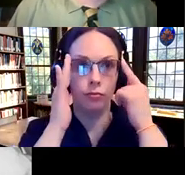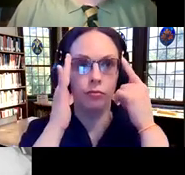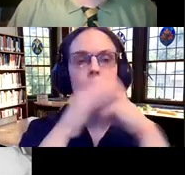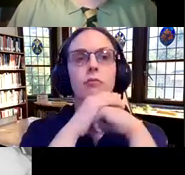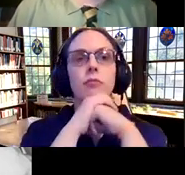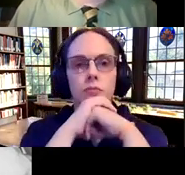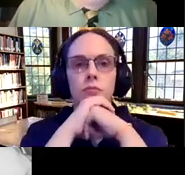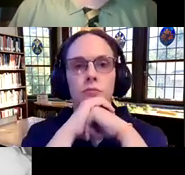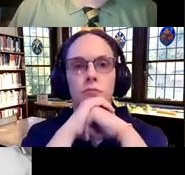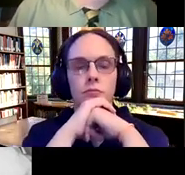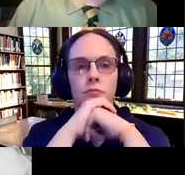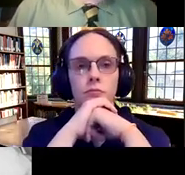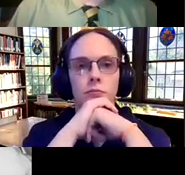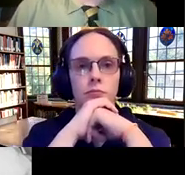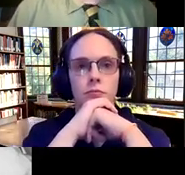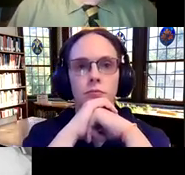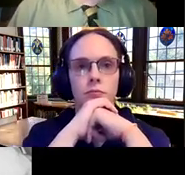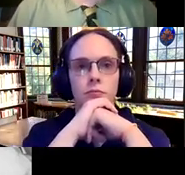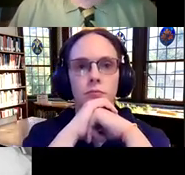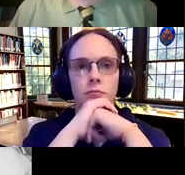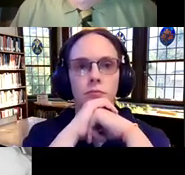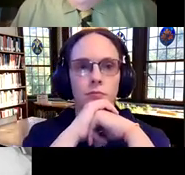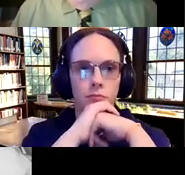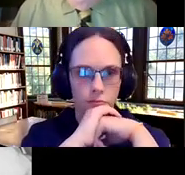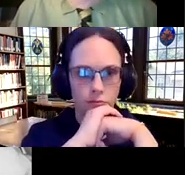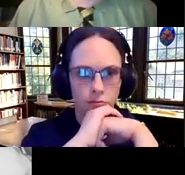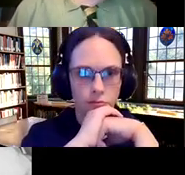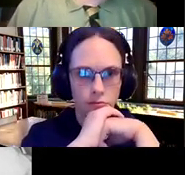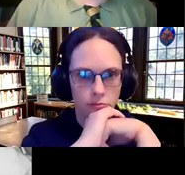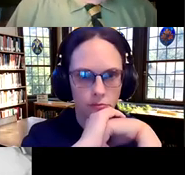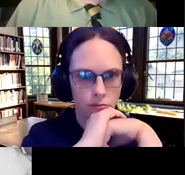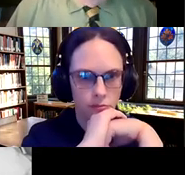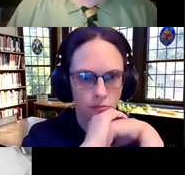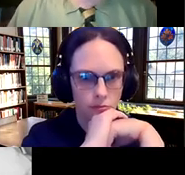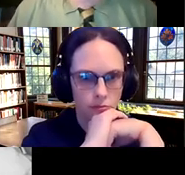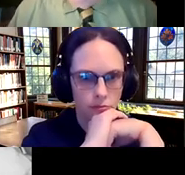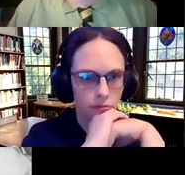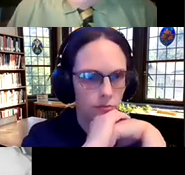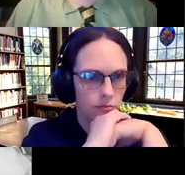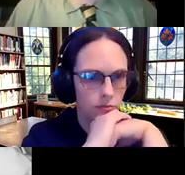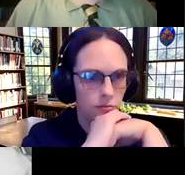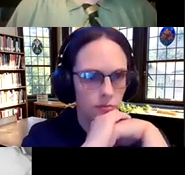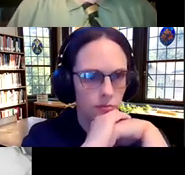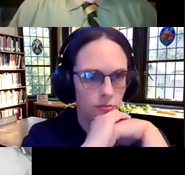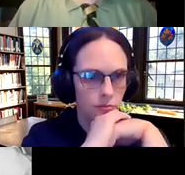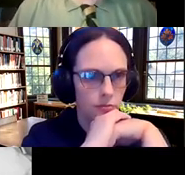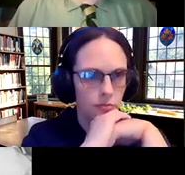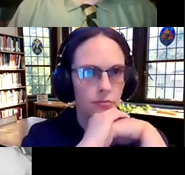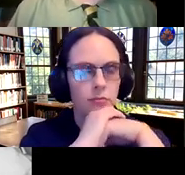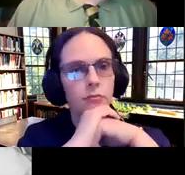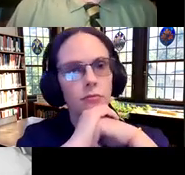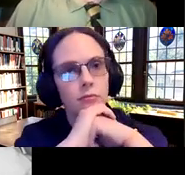and at all sorts of college events. And she is the one who funded the Eagle's Nest over in